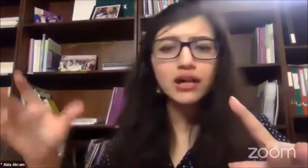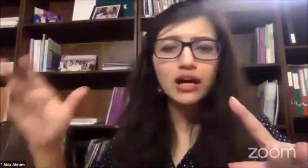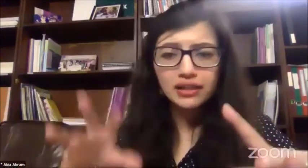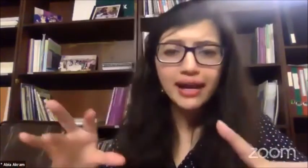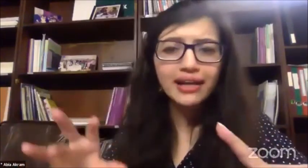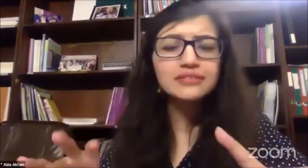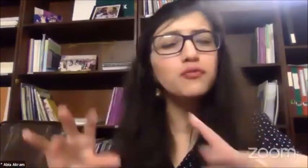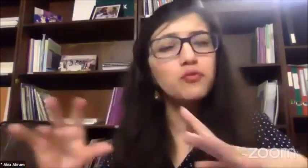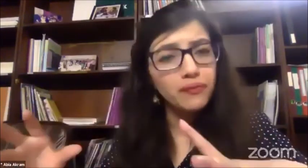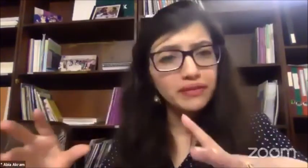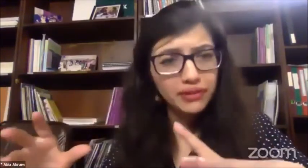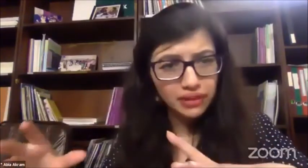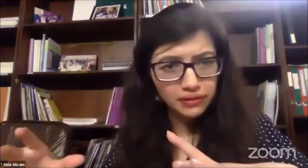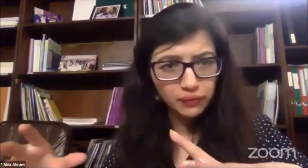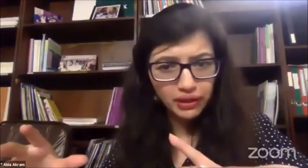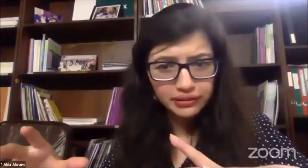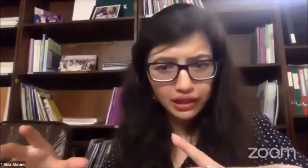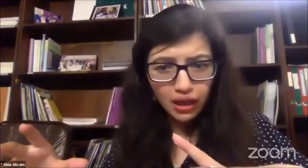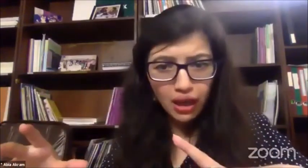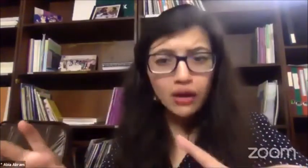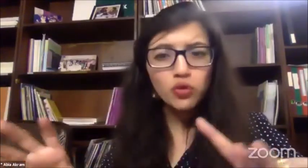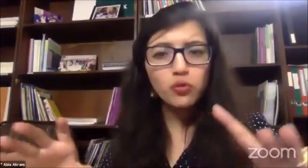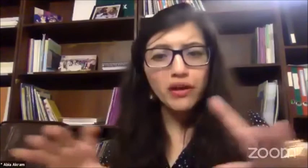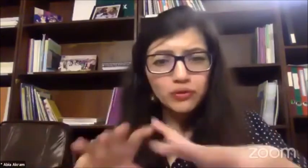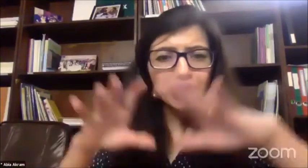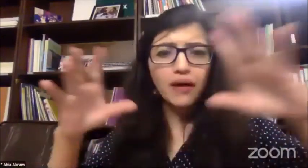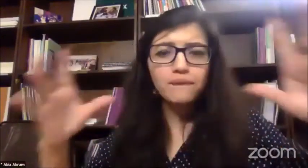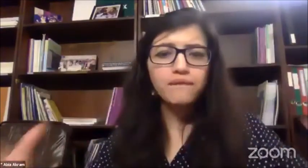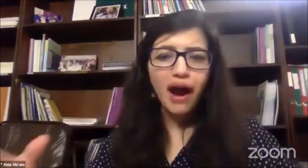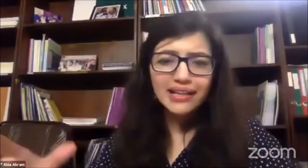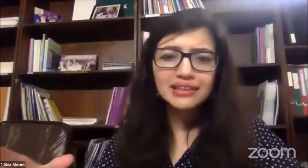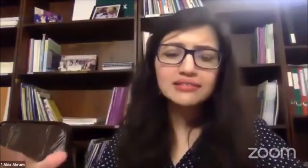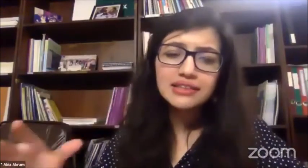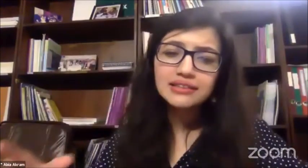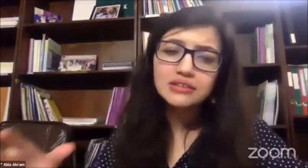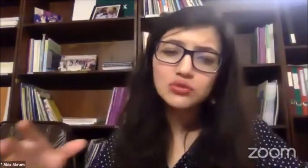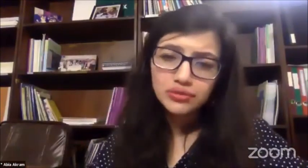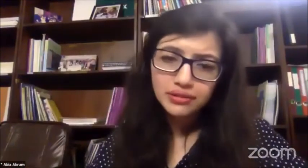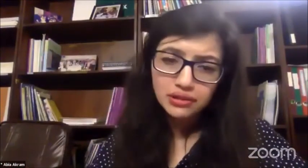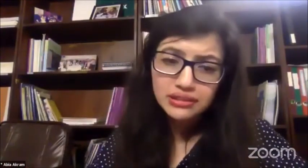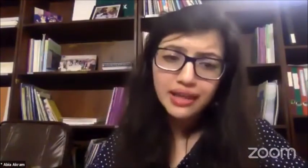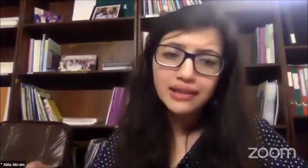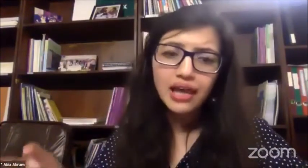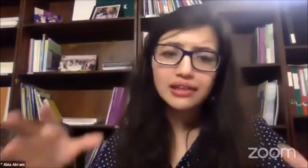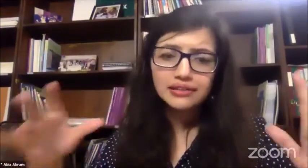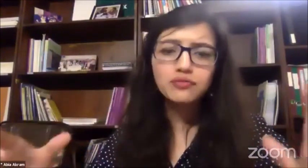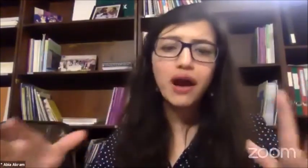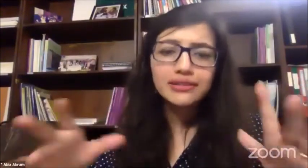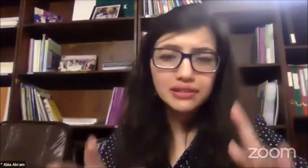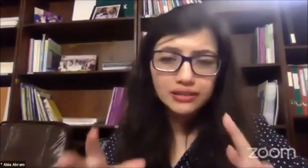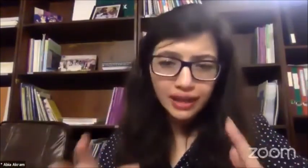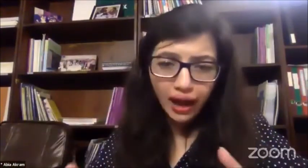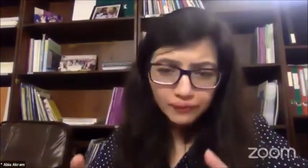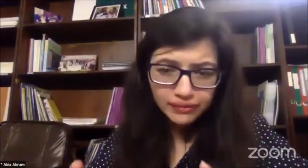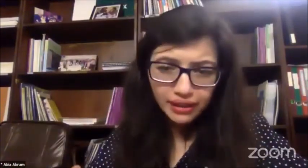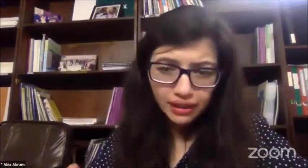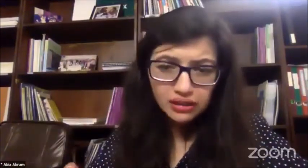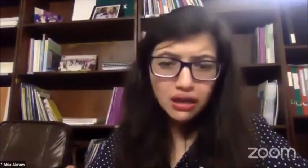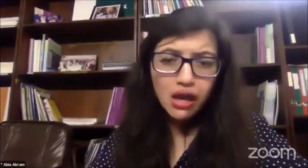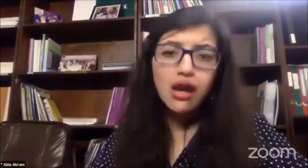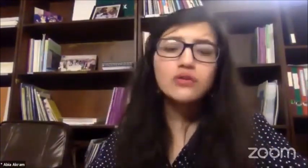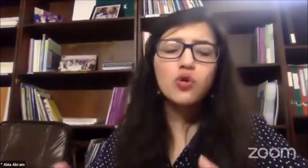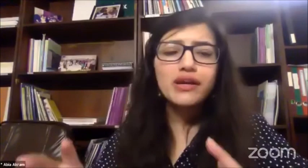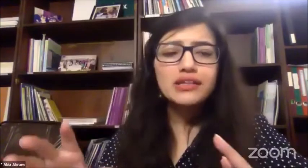on the other hand, women with disability. So once we compiled the research results and identified the gaps